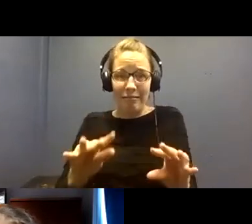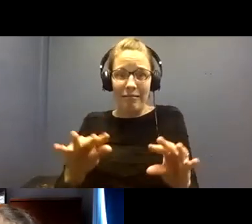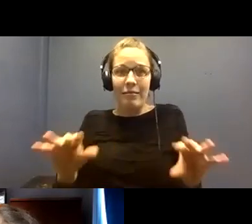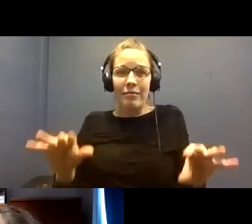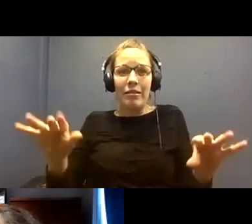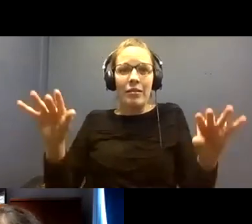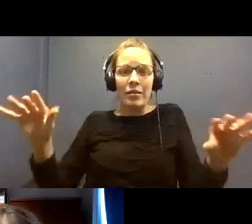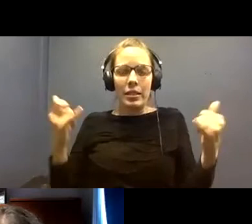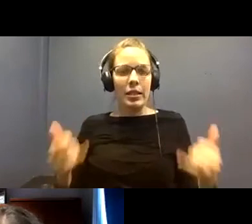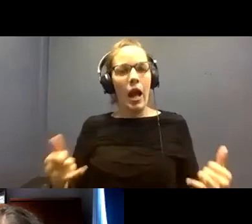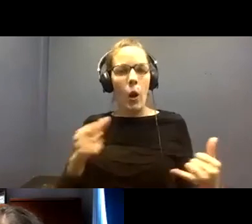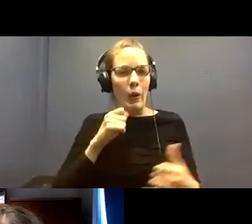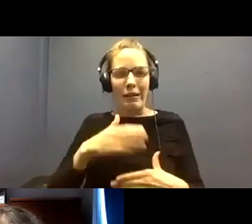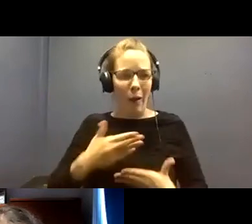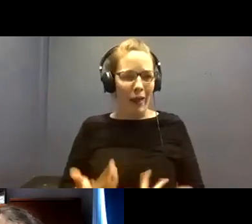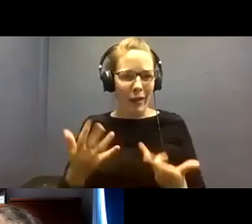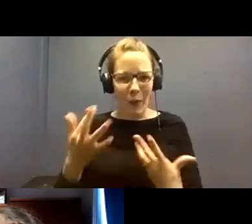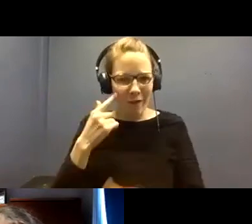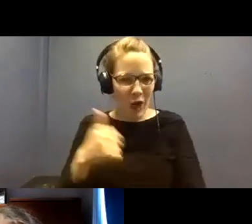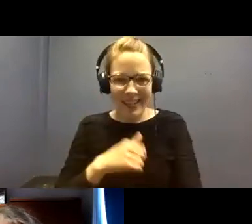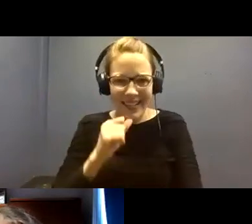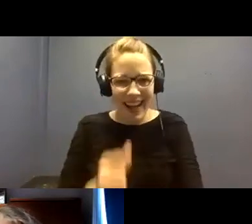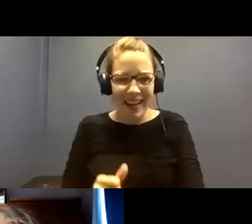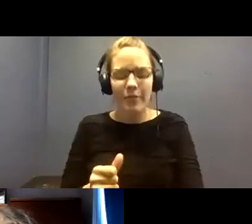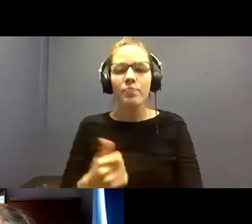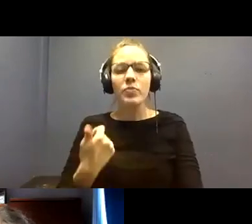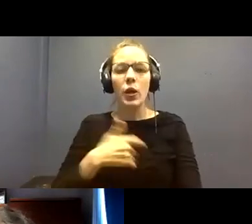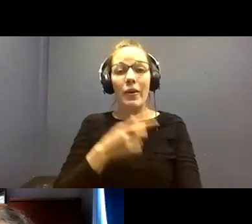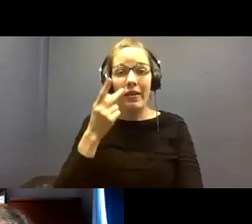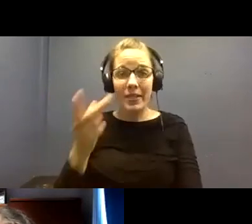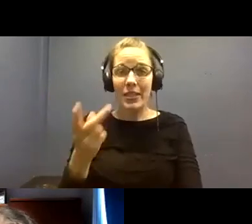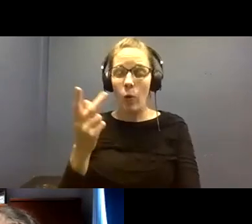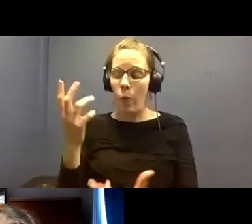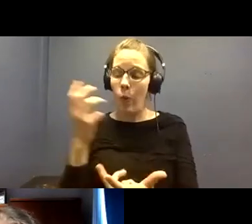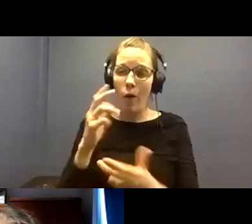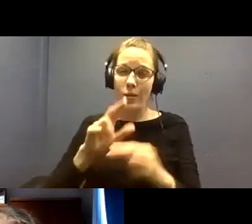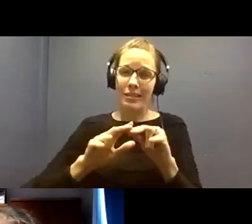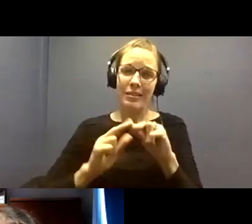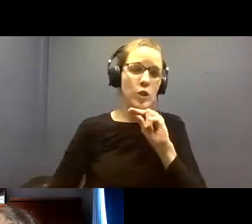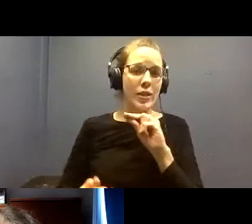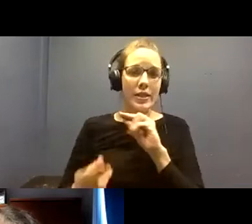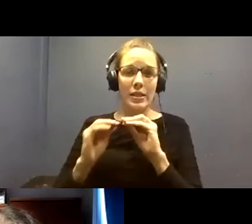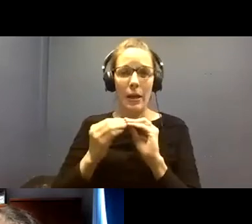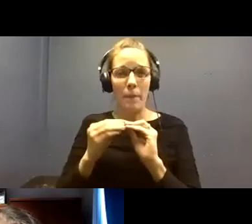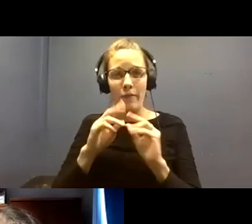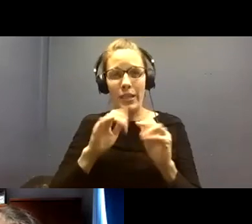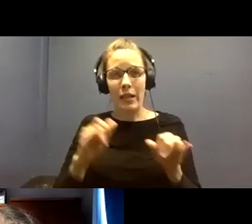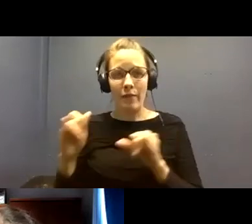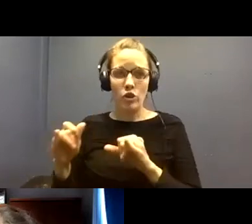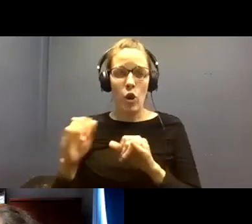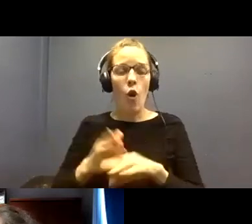now, and not willing to wait on us. We have seen a dramatic decrease in the number of individuals